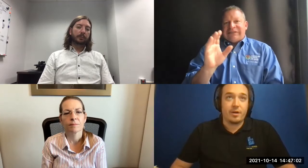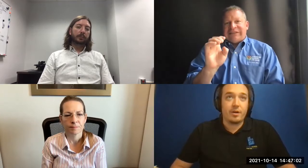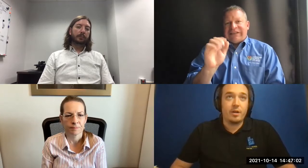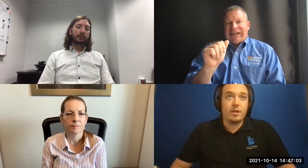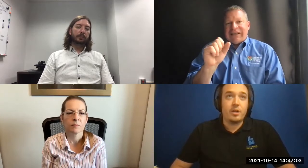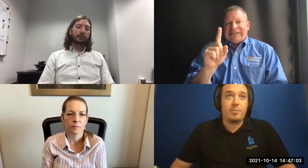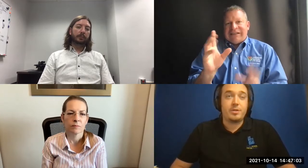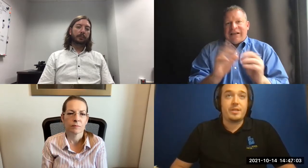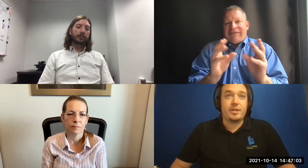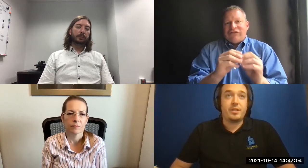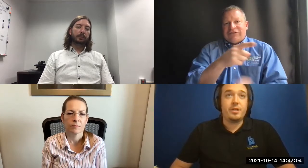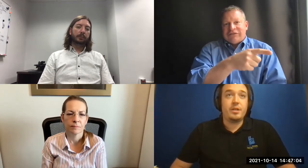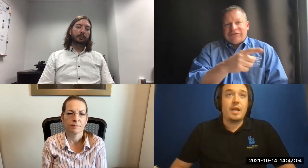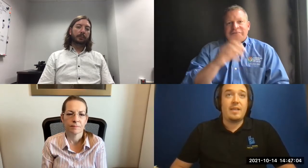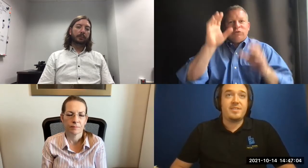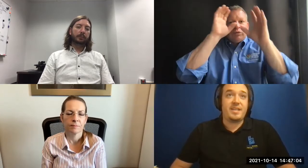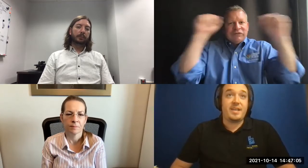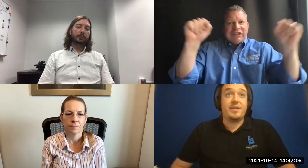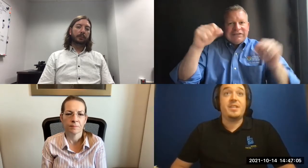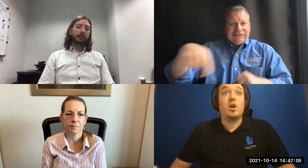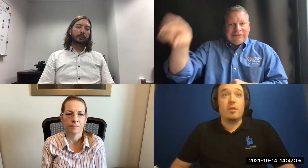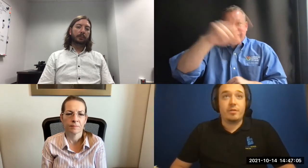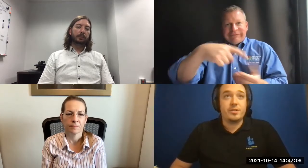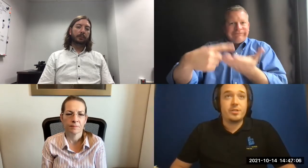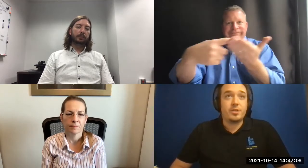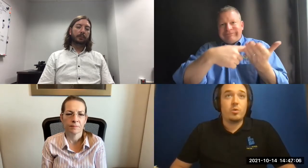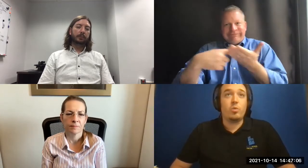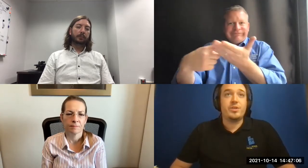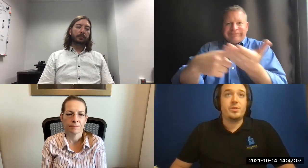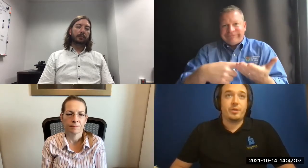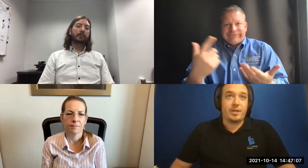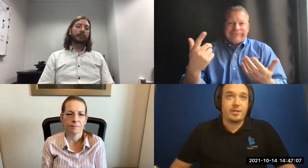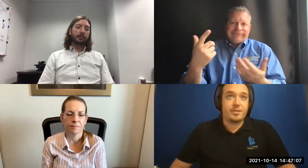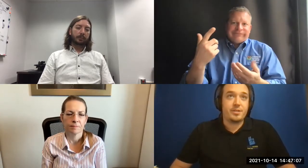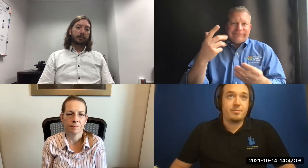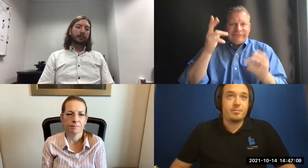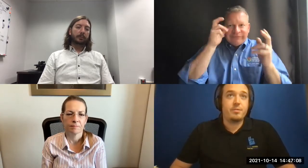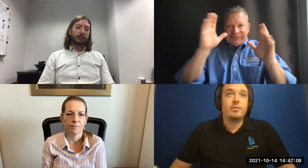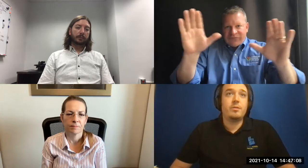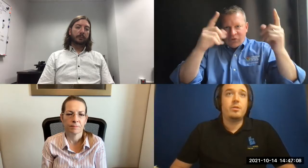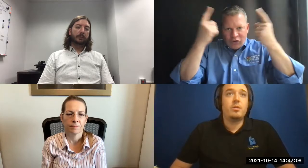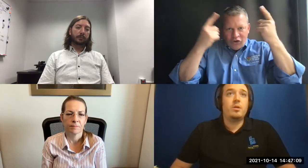that together and present it at the CEASD conference with the superintendents.